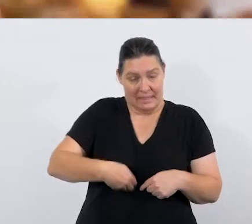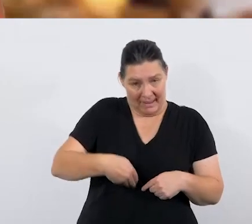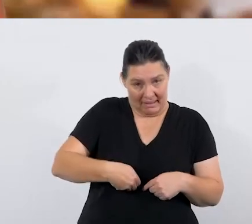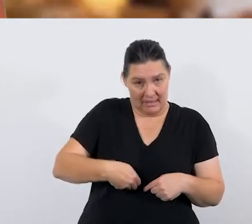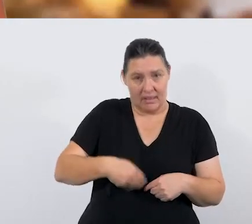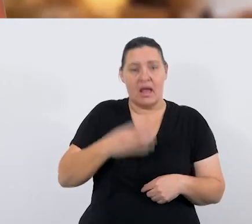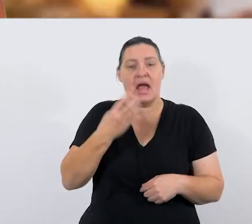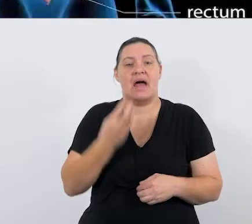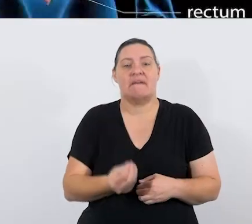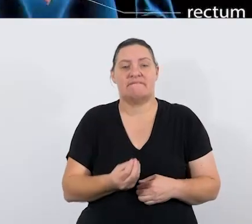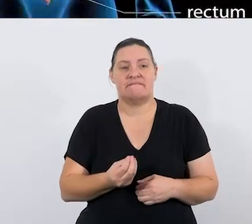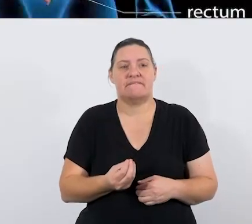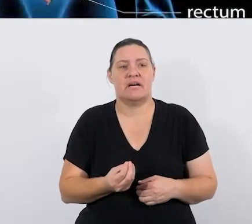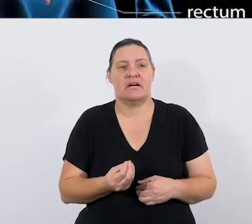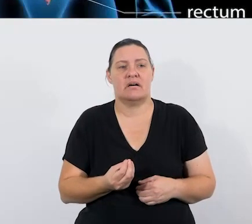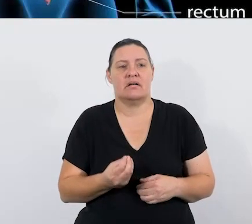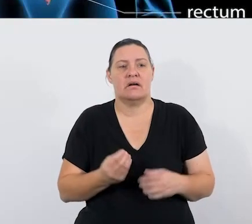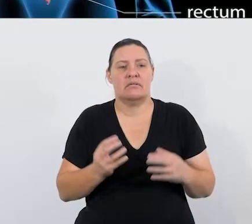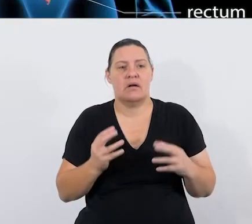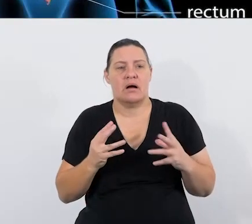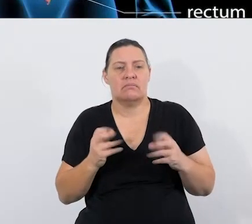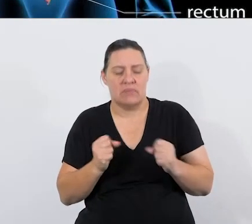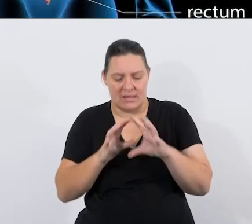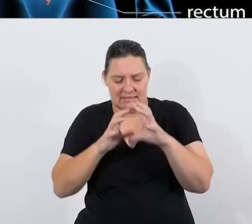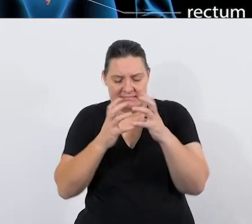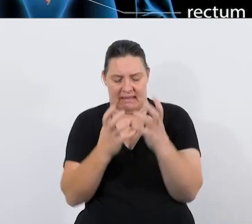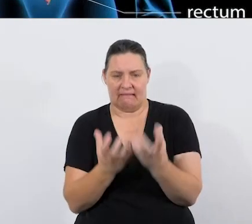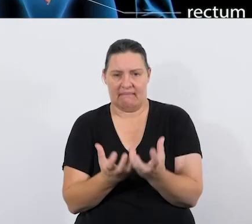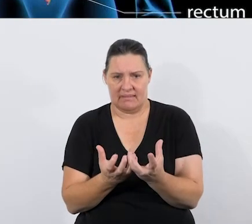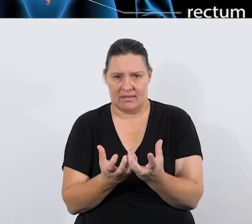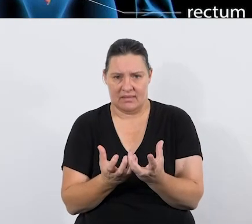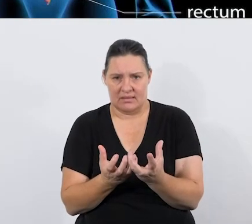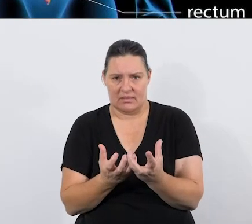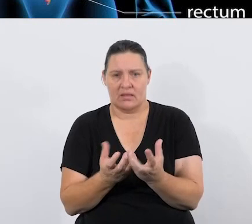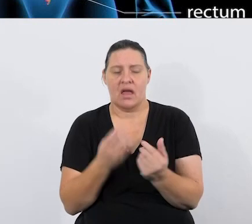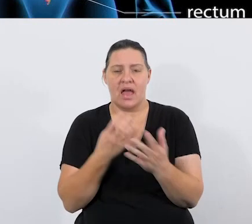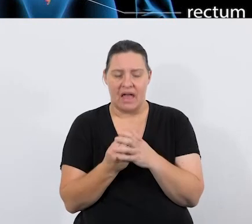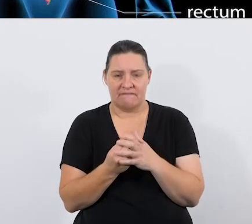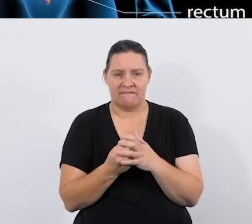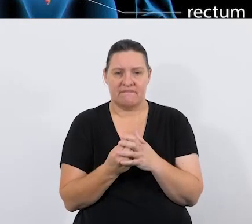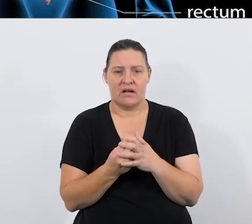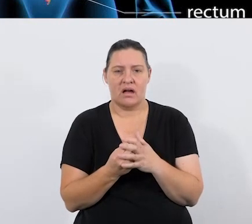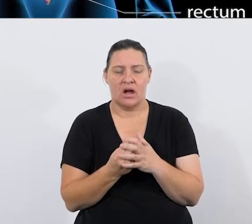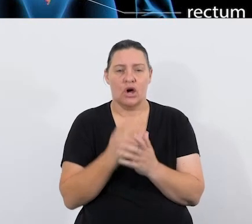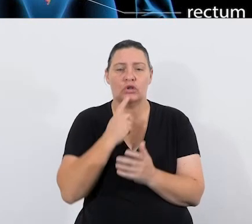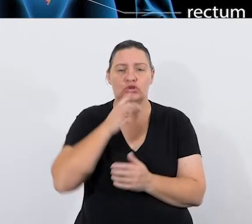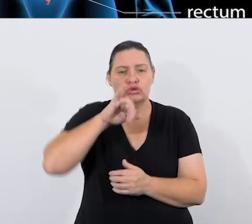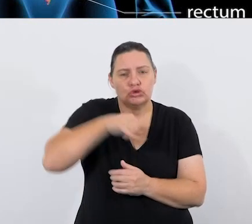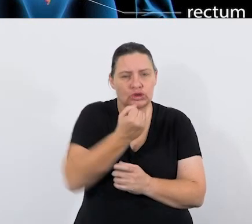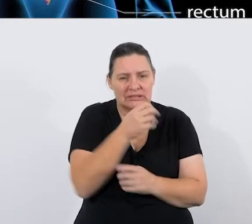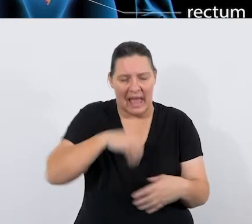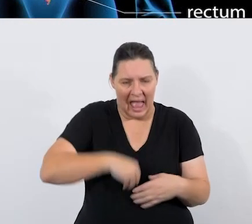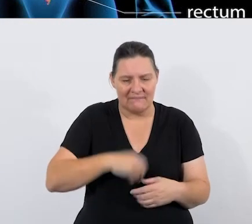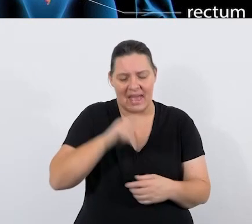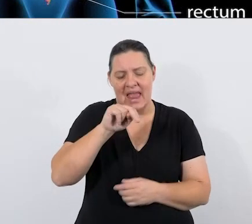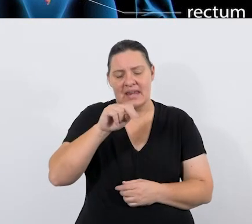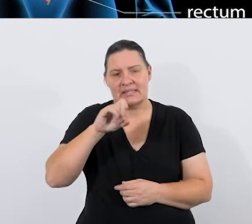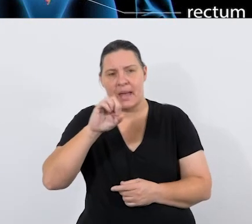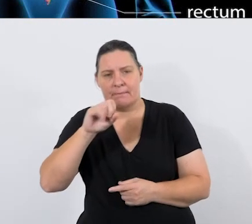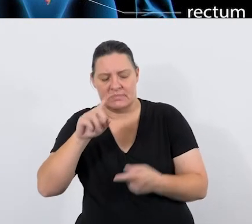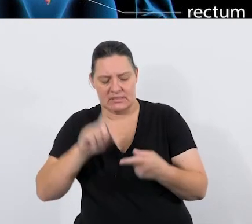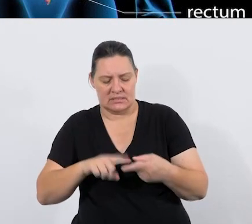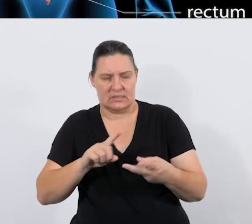dissolvable digested particles or the nutrients are now moving into the digestive tract from the